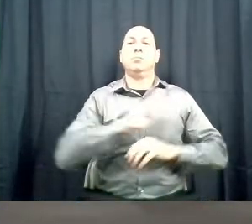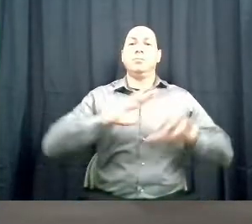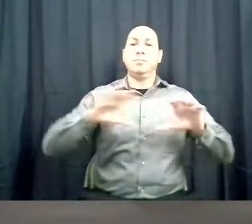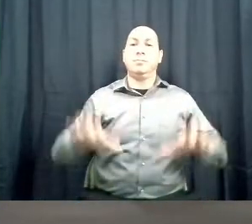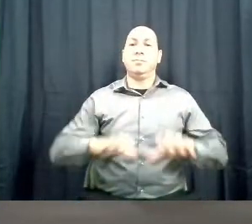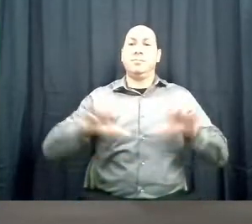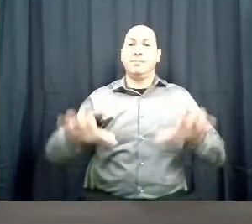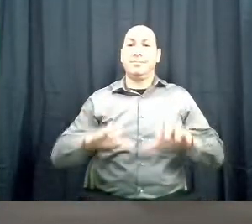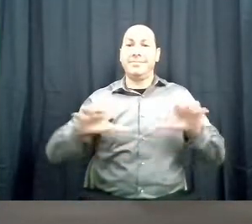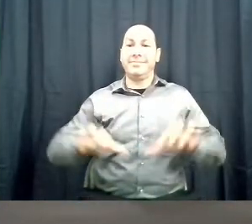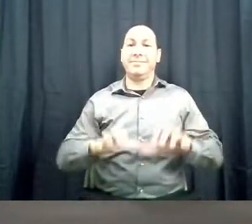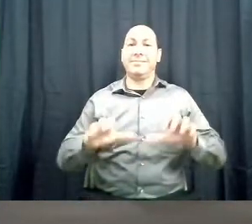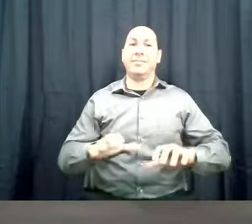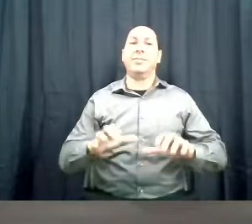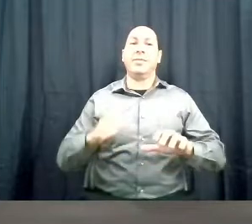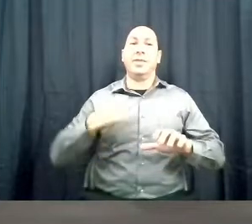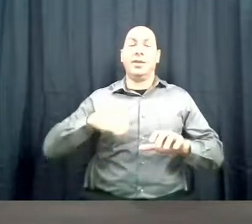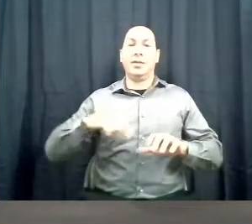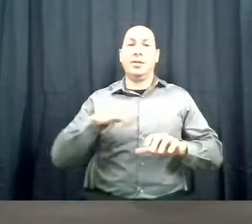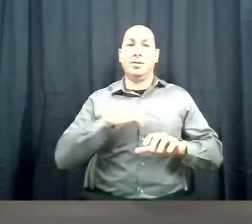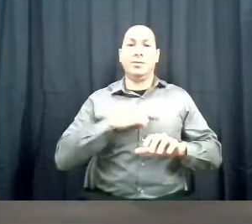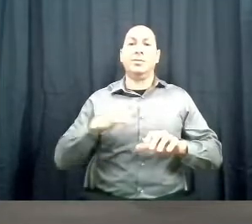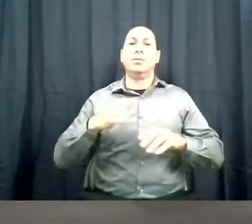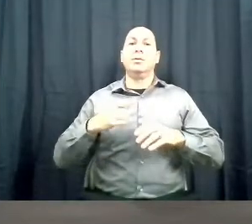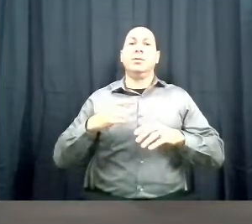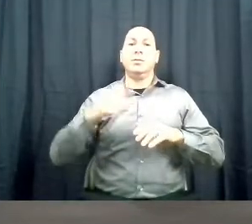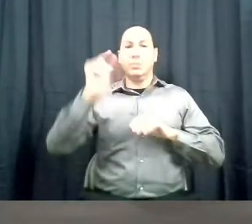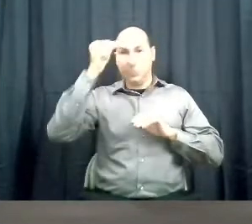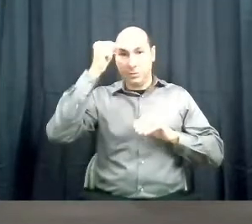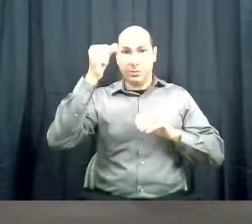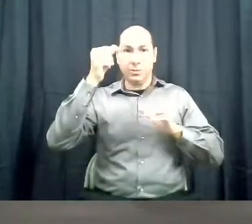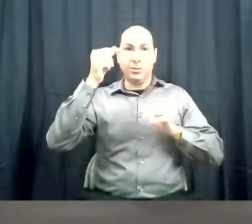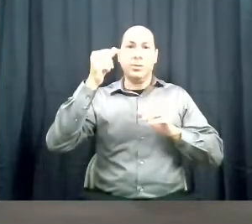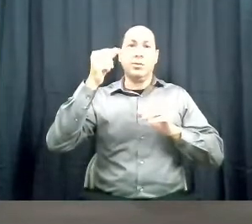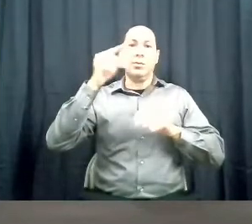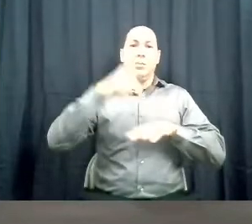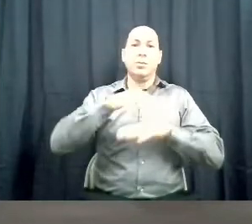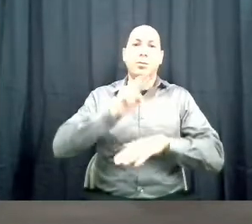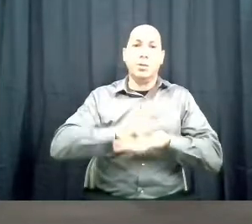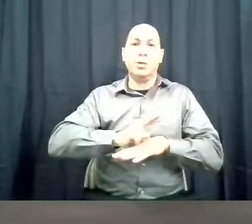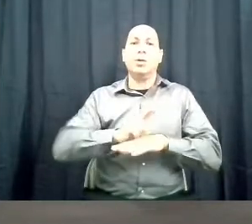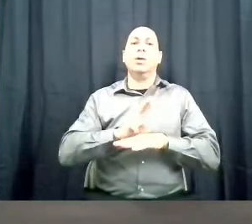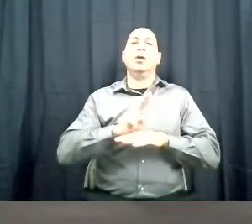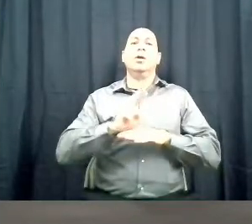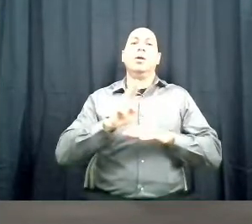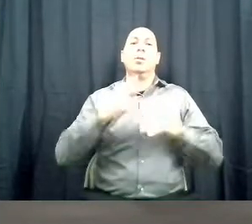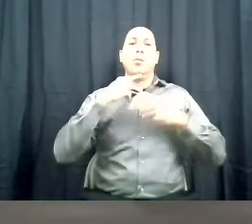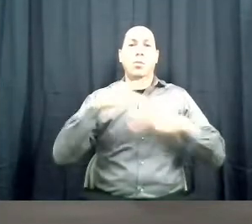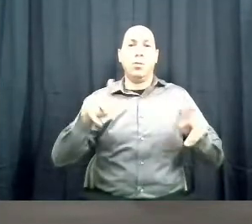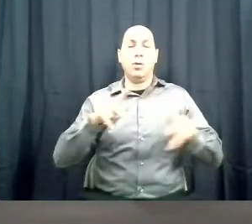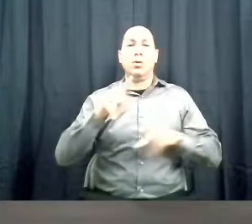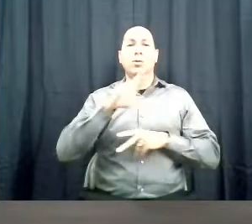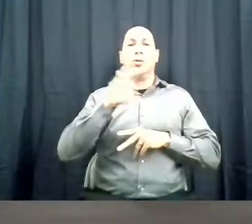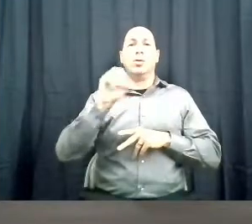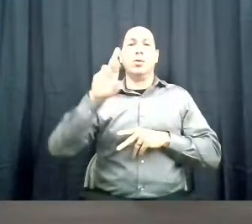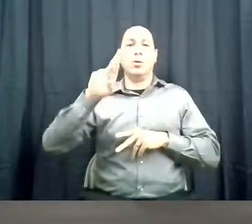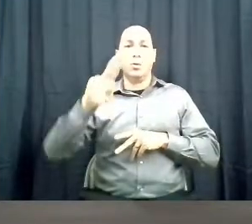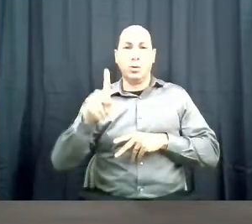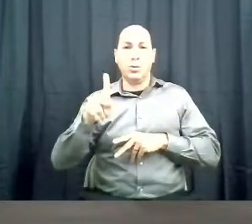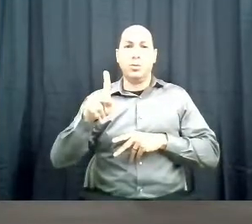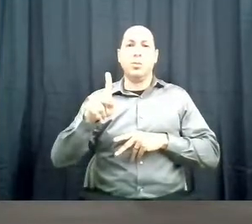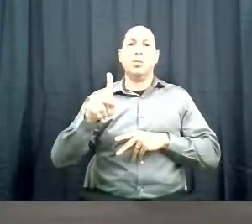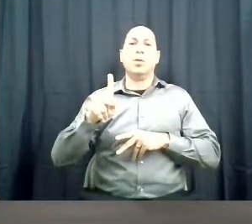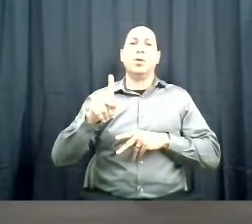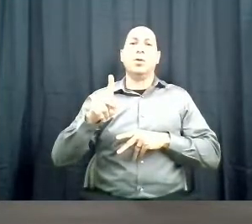on reapportionment requests from the government of Puerto Rico and several public corporations. They're attached here too as